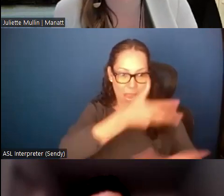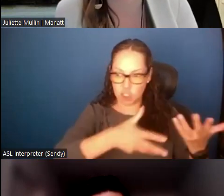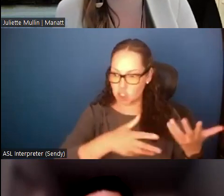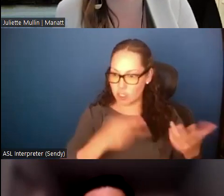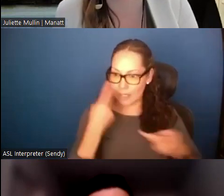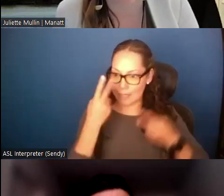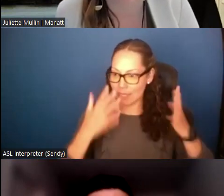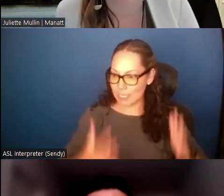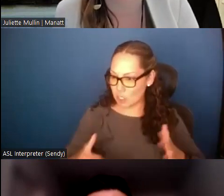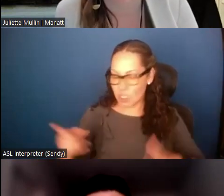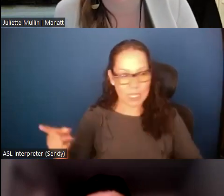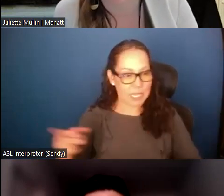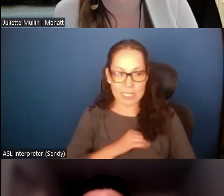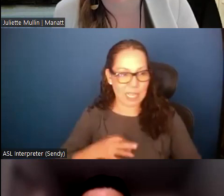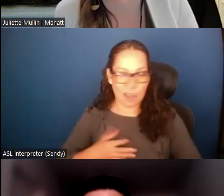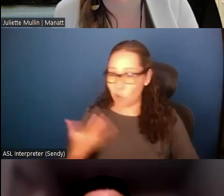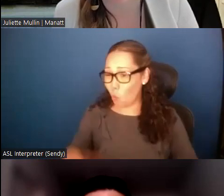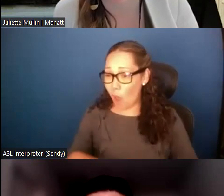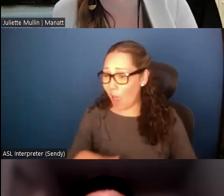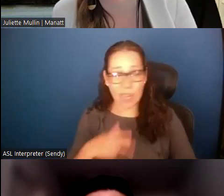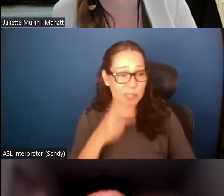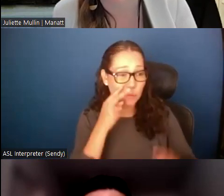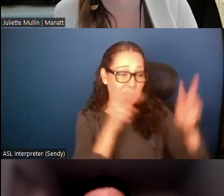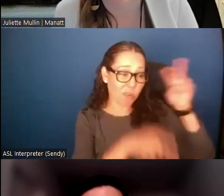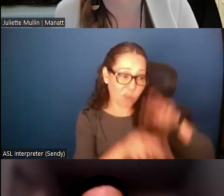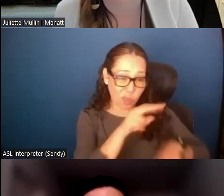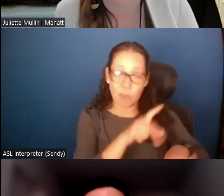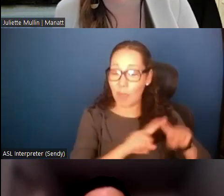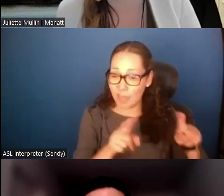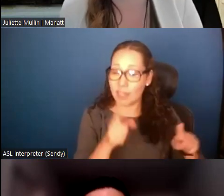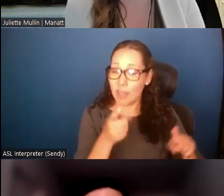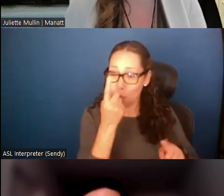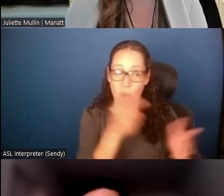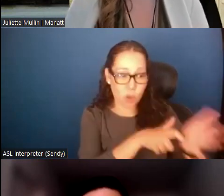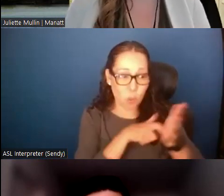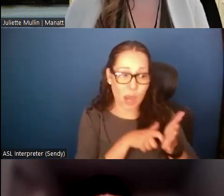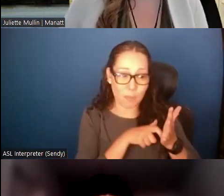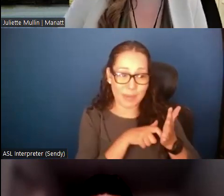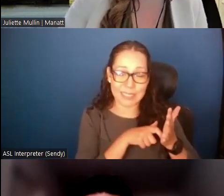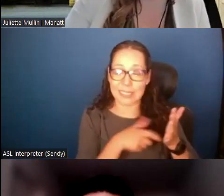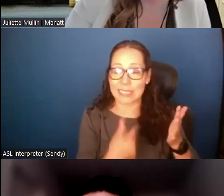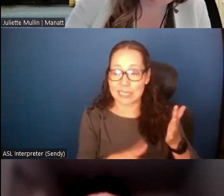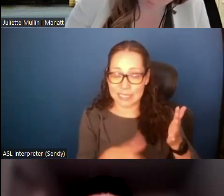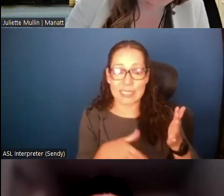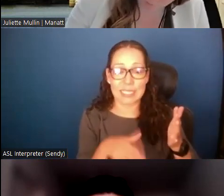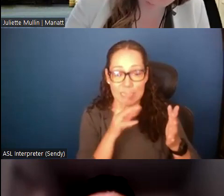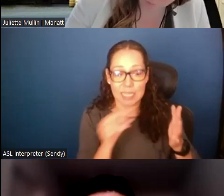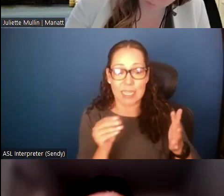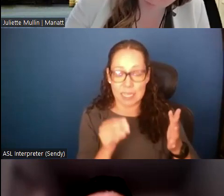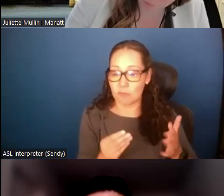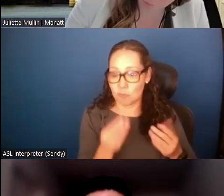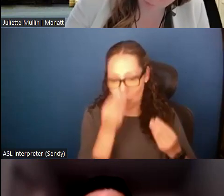staff don't necessarily want to be observing interactions, but it was one of those requirements. So, I just want to throw that out there, that we do need to